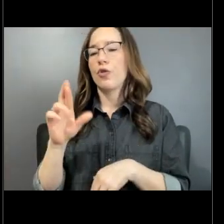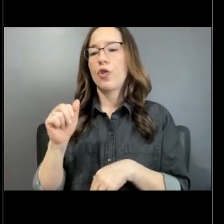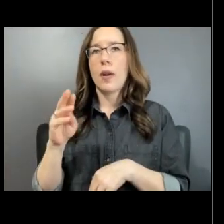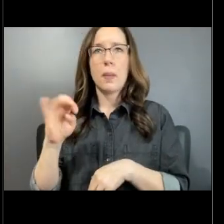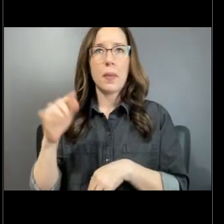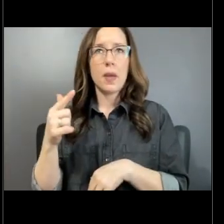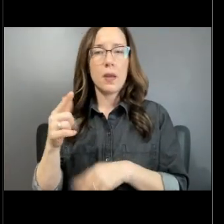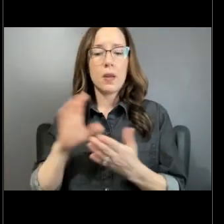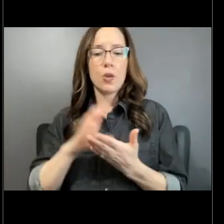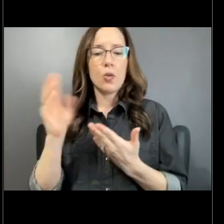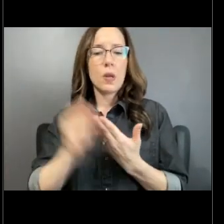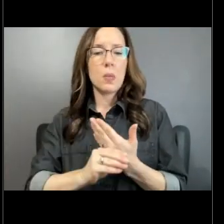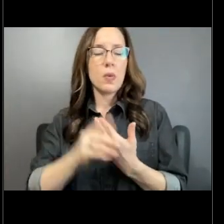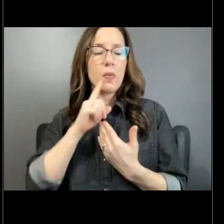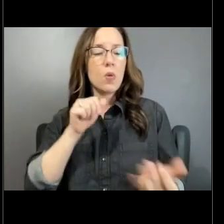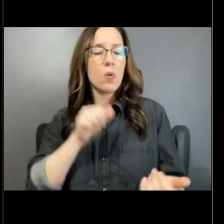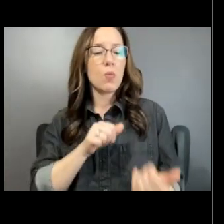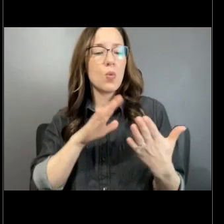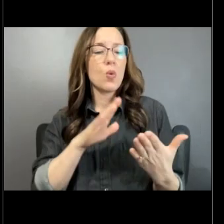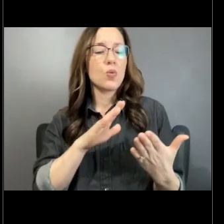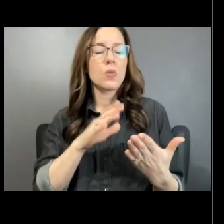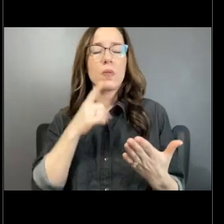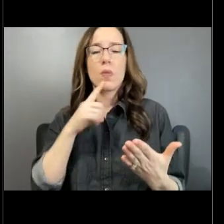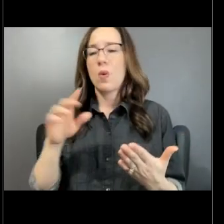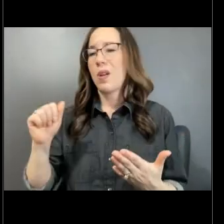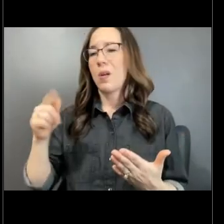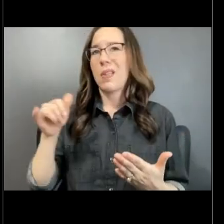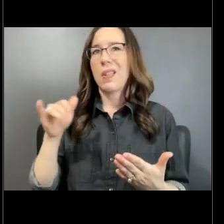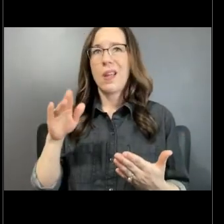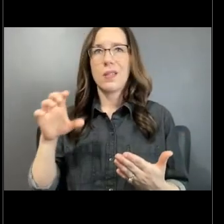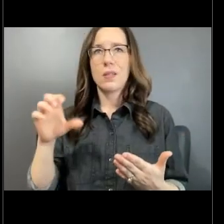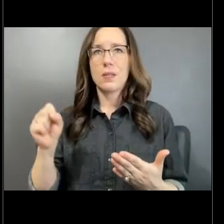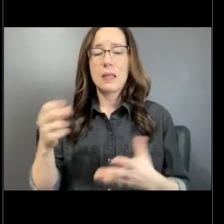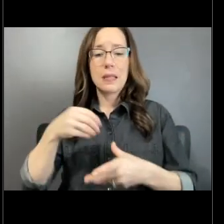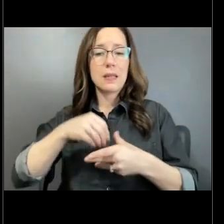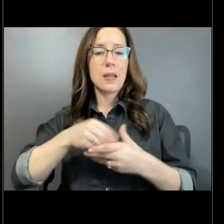on approaches to appliances and kitchens.